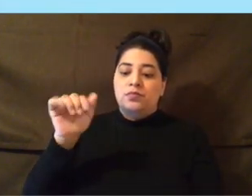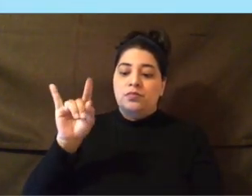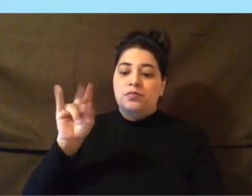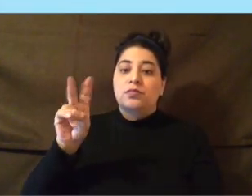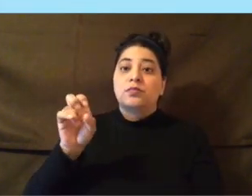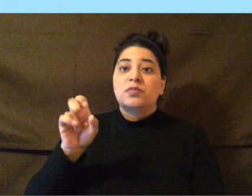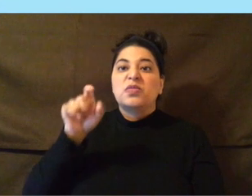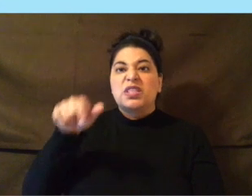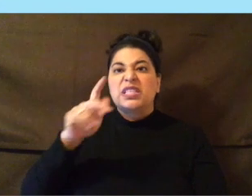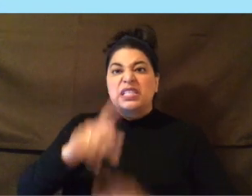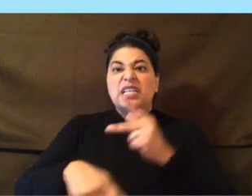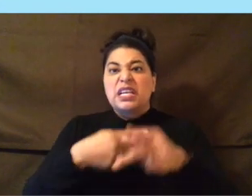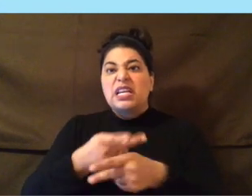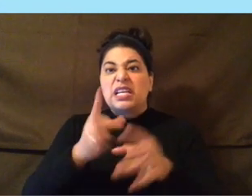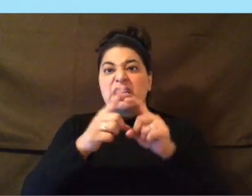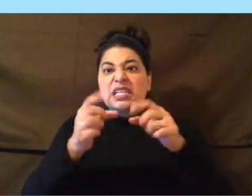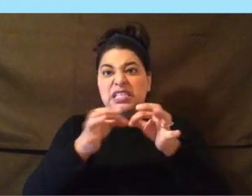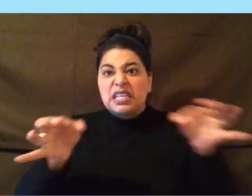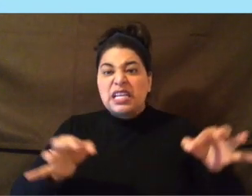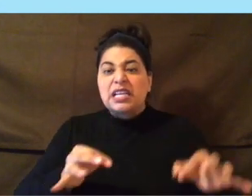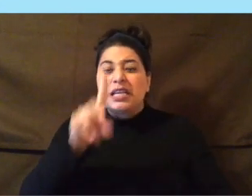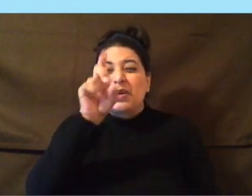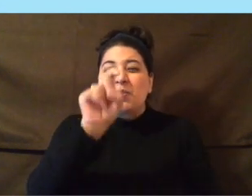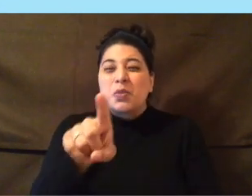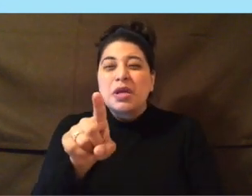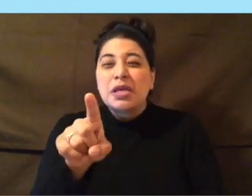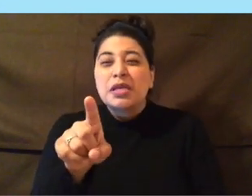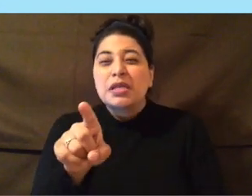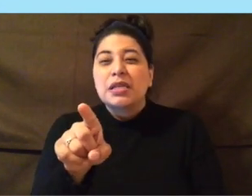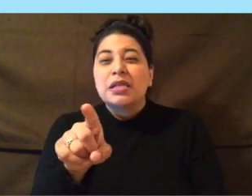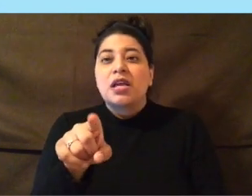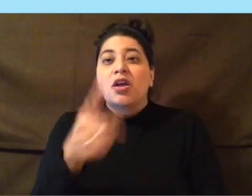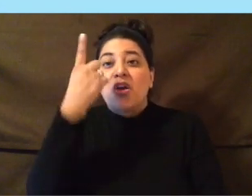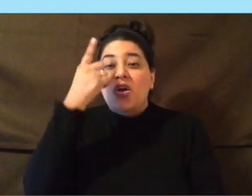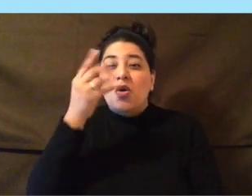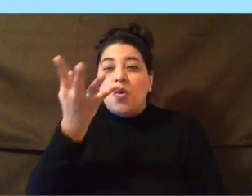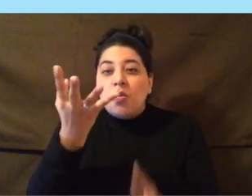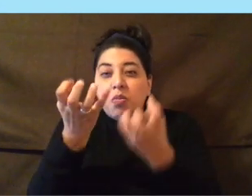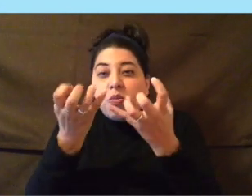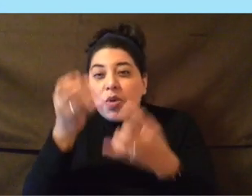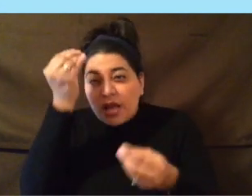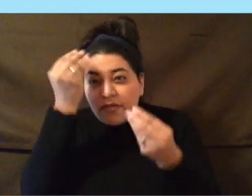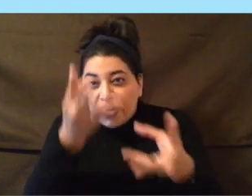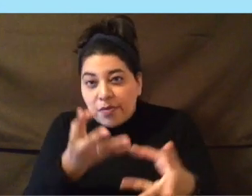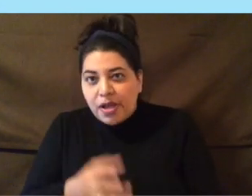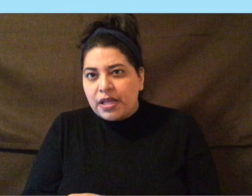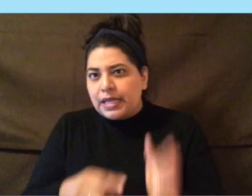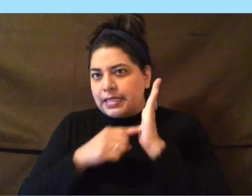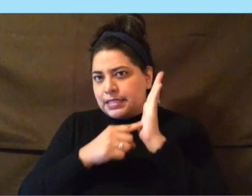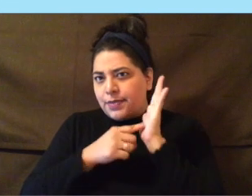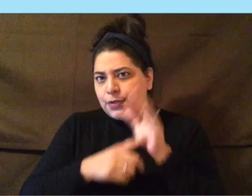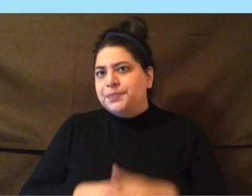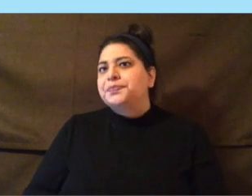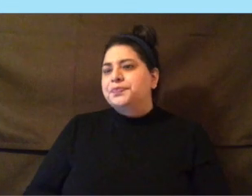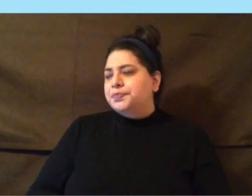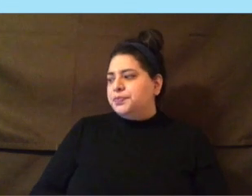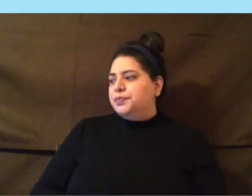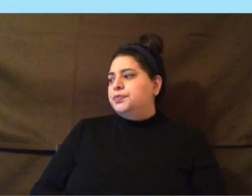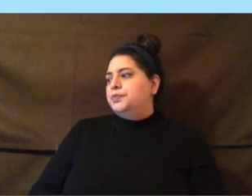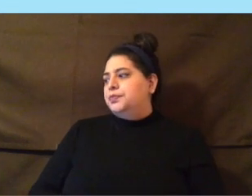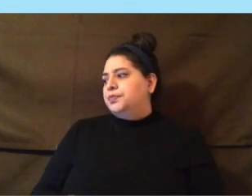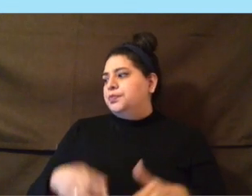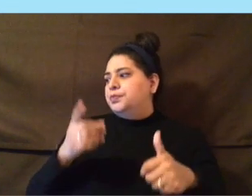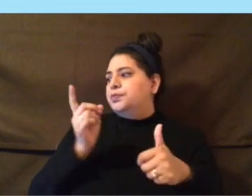interrogative sentences. Interrogative sentences ask a question to find out something. Here are some examples